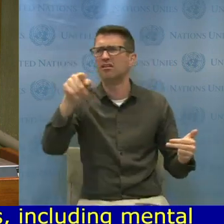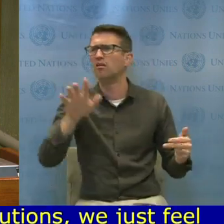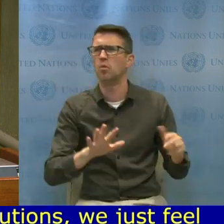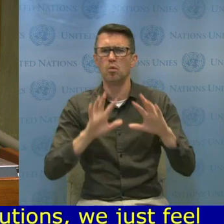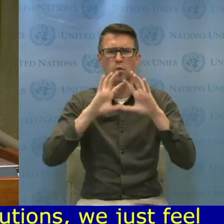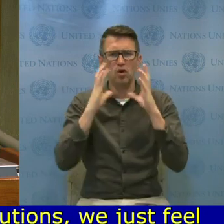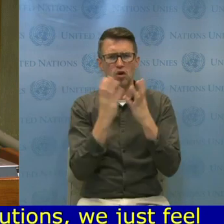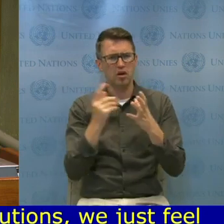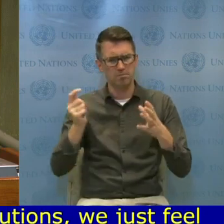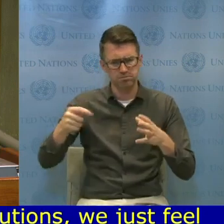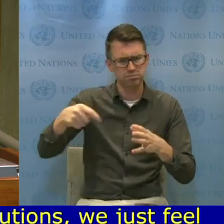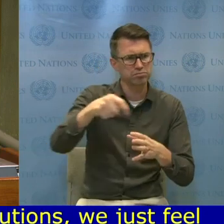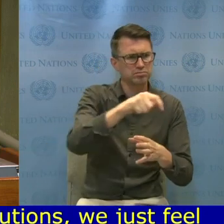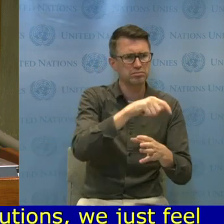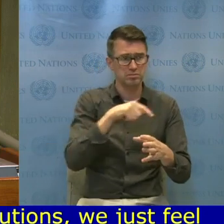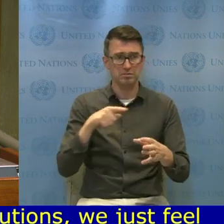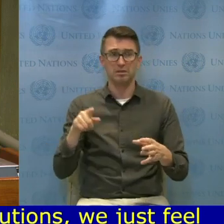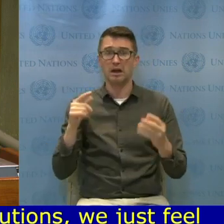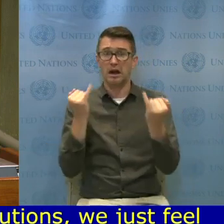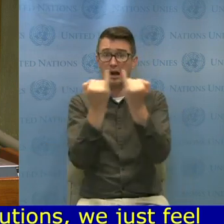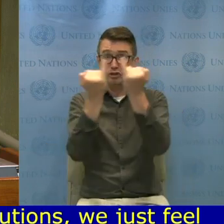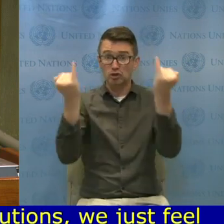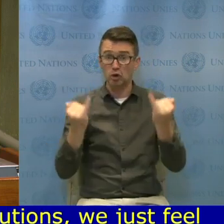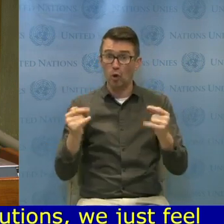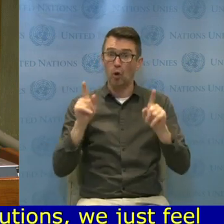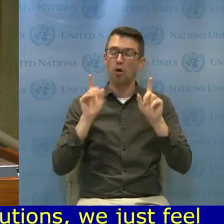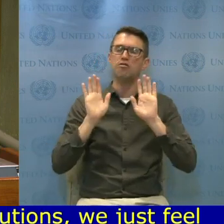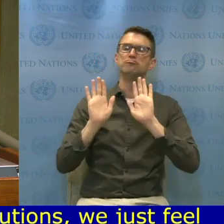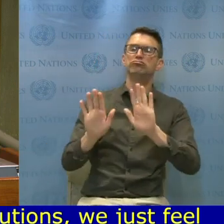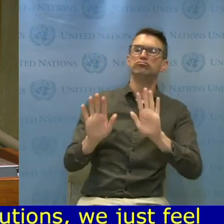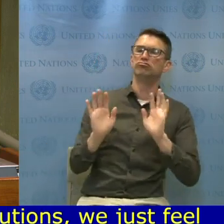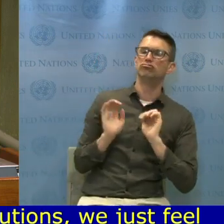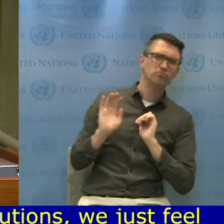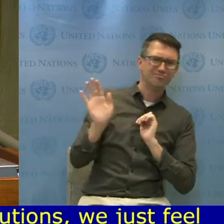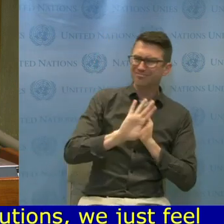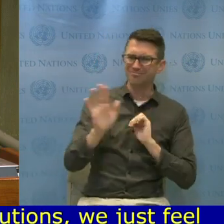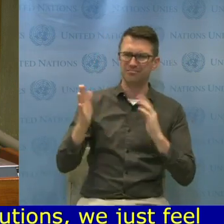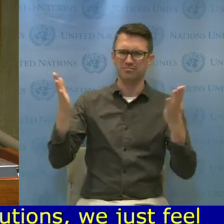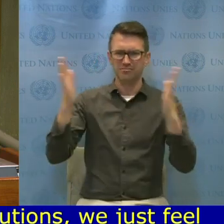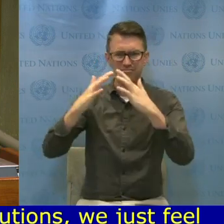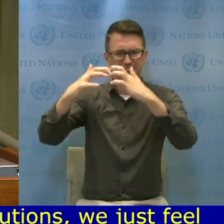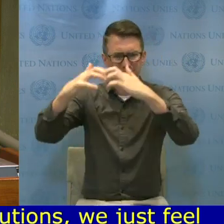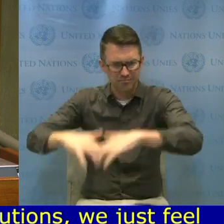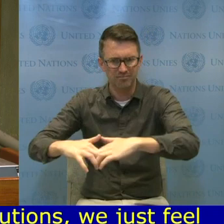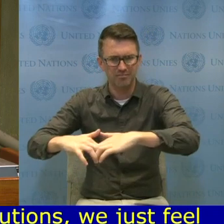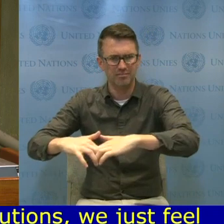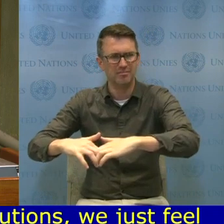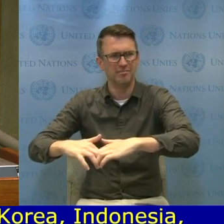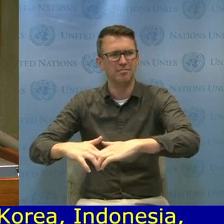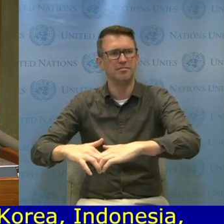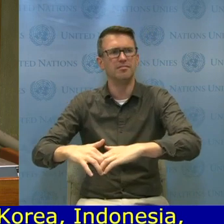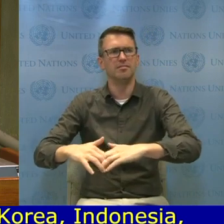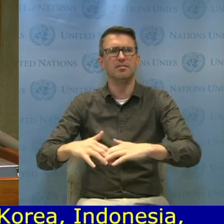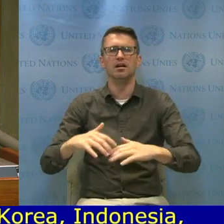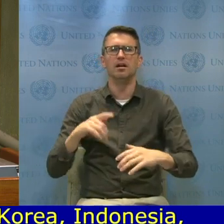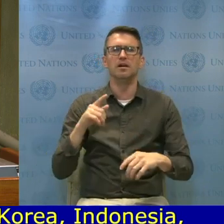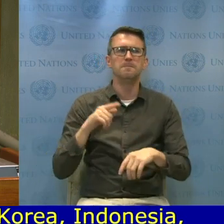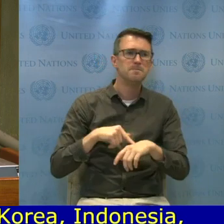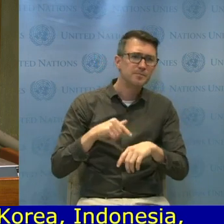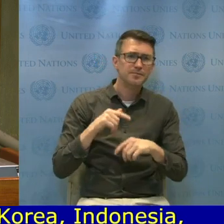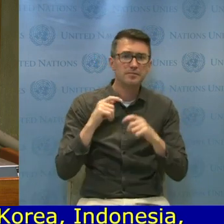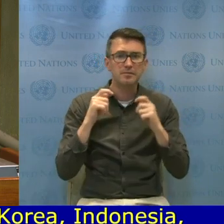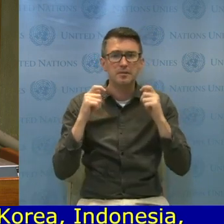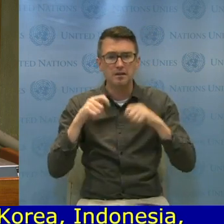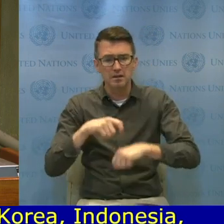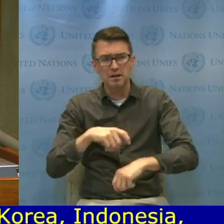down. All medical treatments for persons with psychosocial disability and other people with disability must